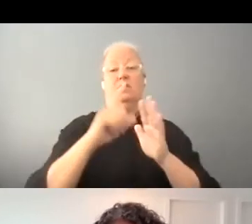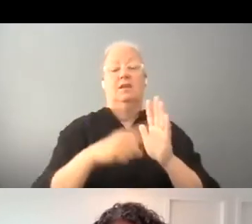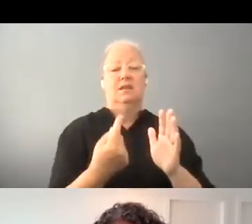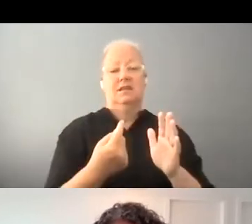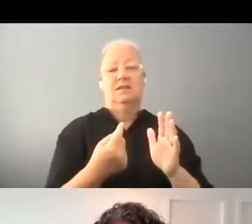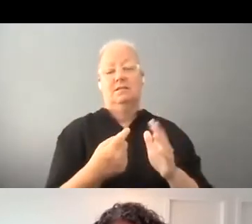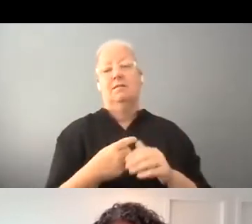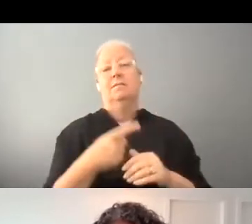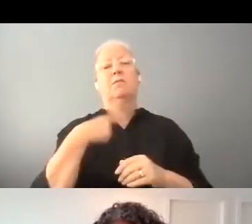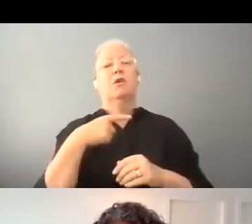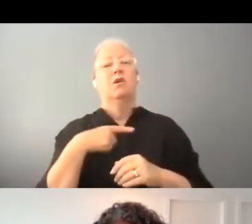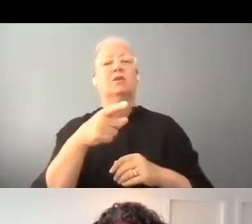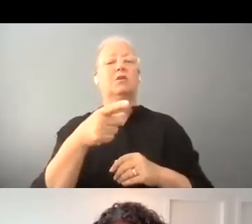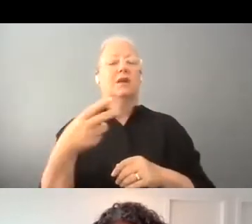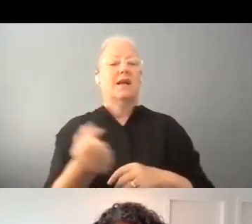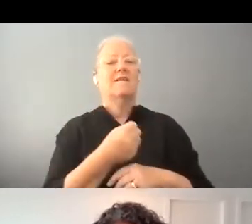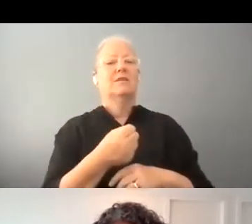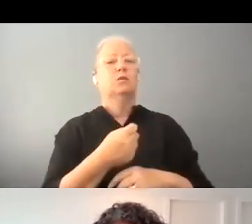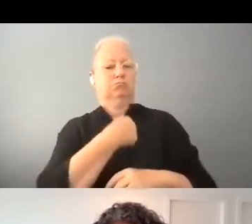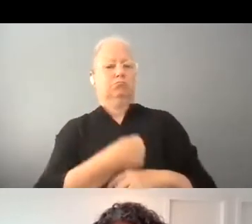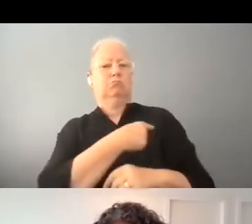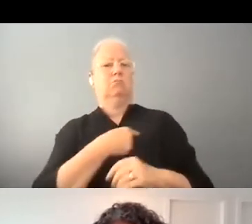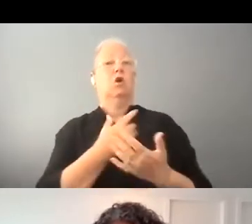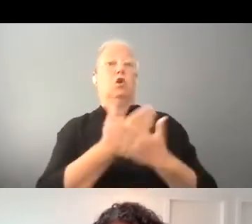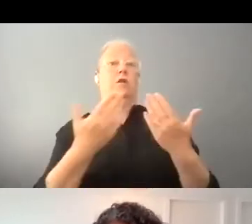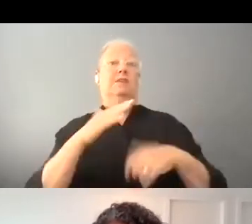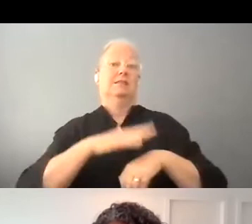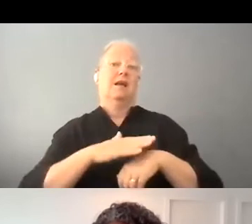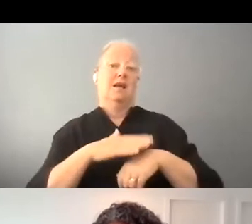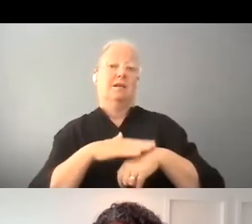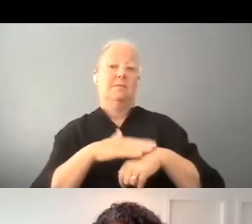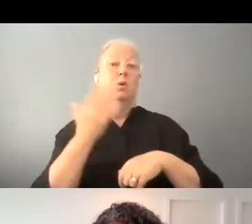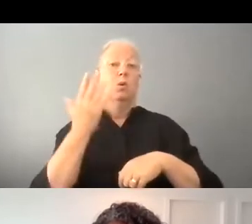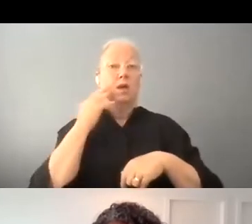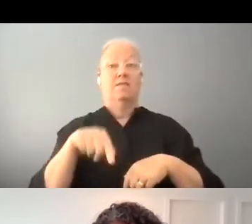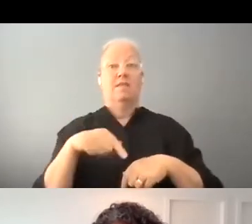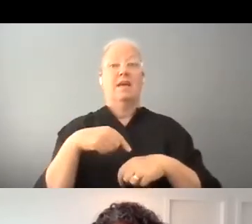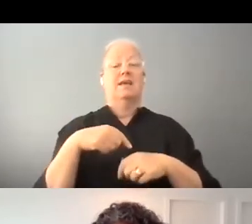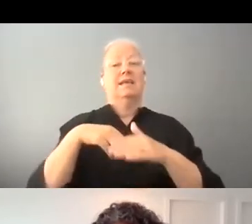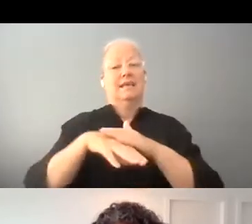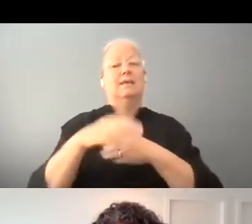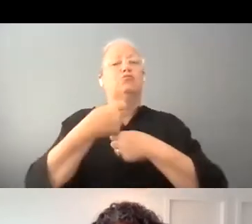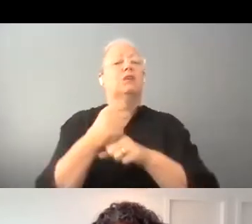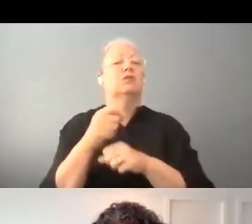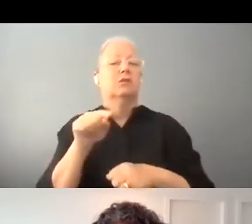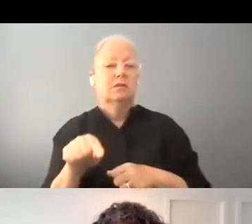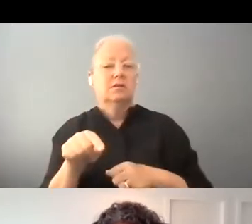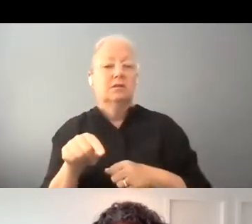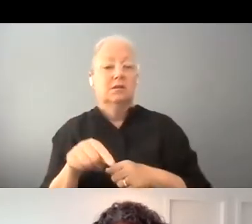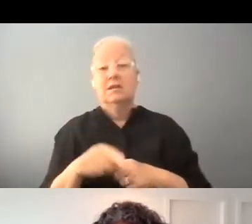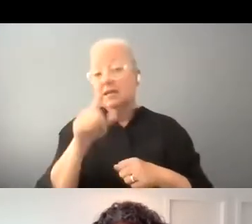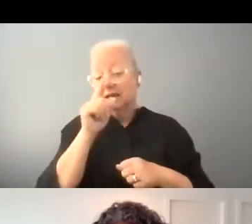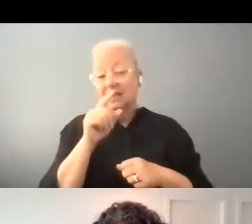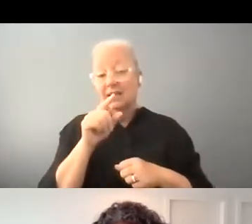you're needing to dedicate quite a bit of time to these once these projects go into production. Can you apply with a project that's been unsuccessful in